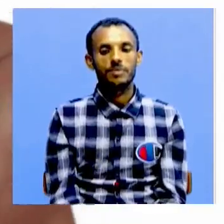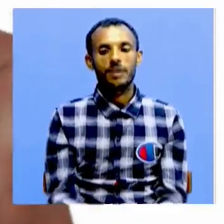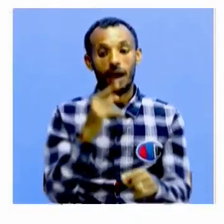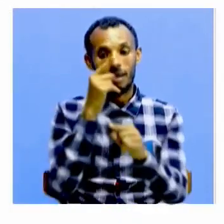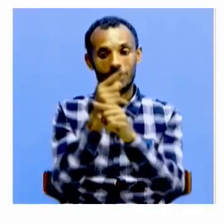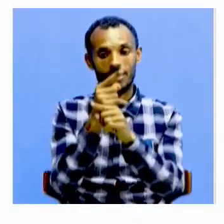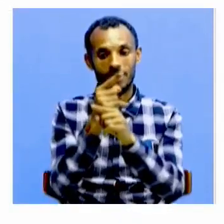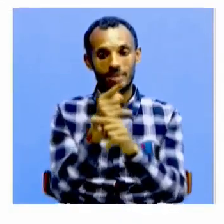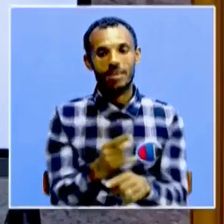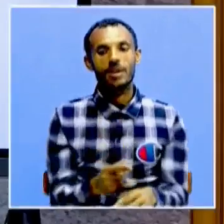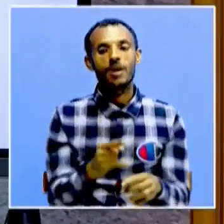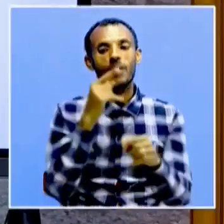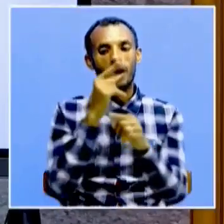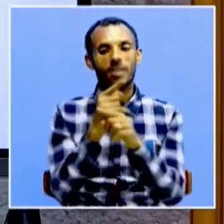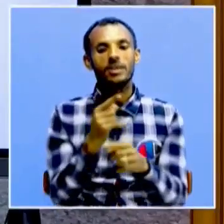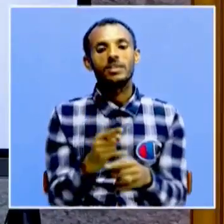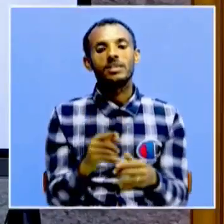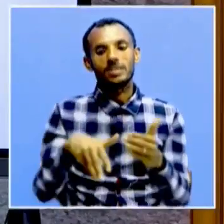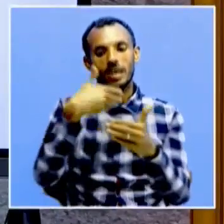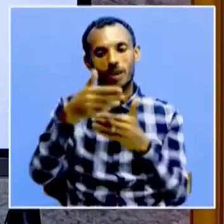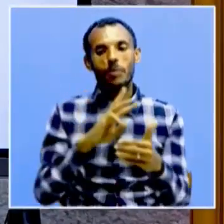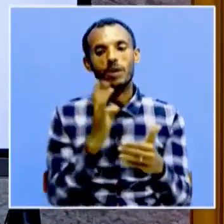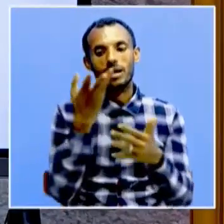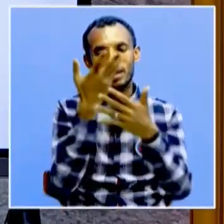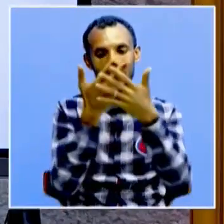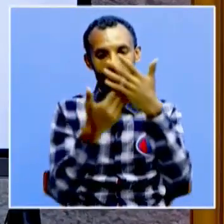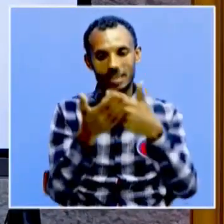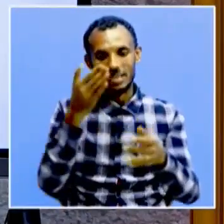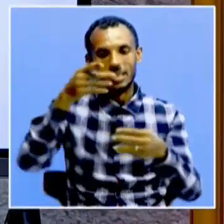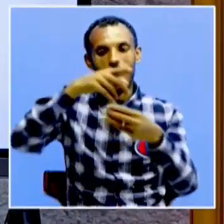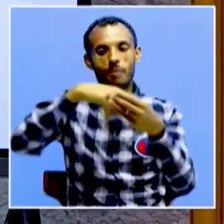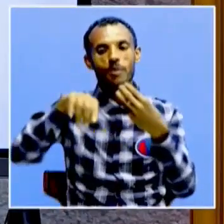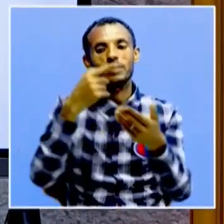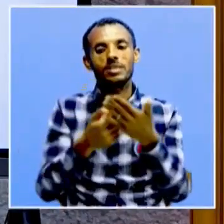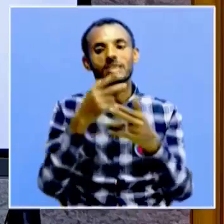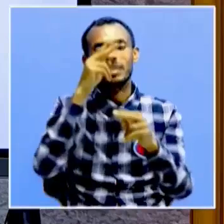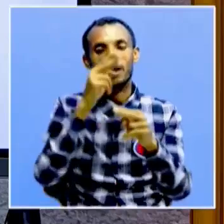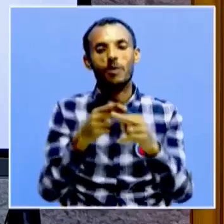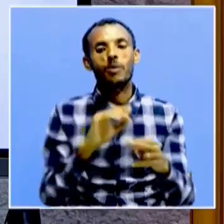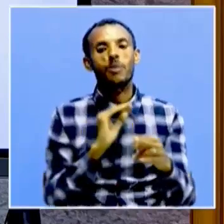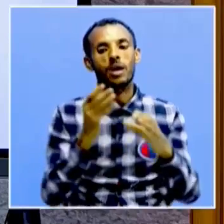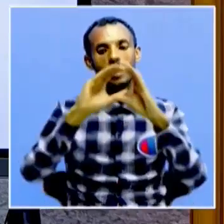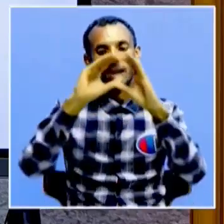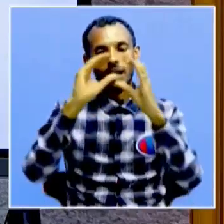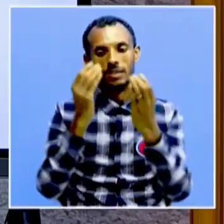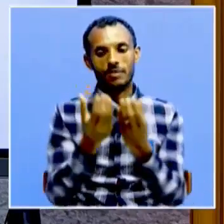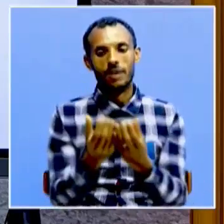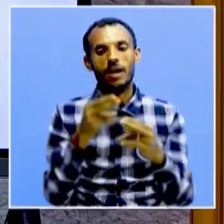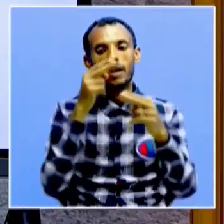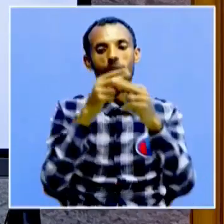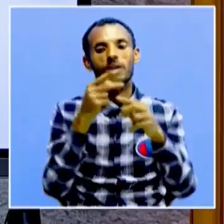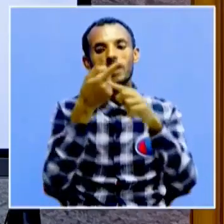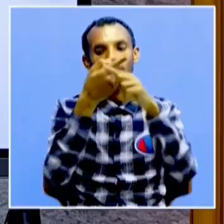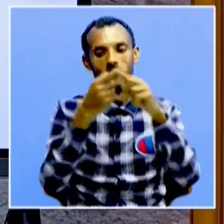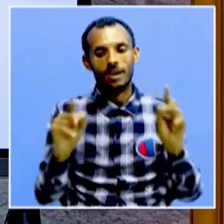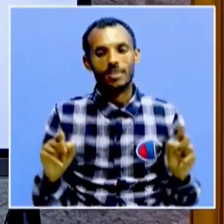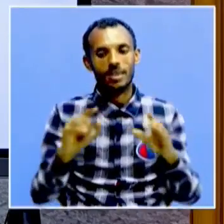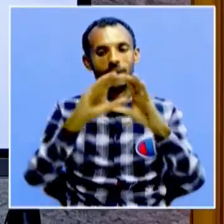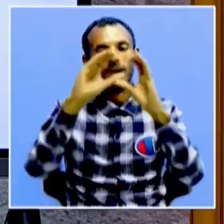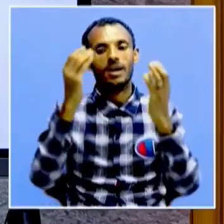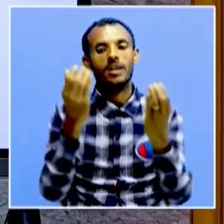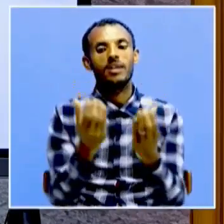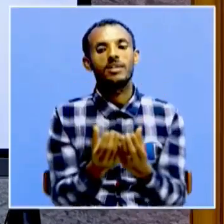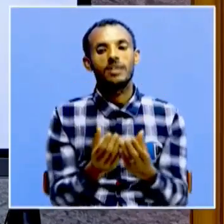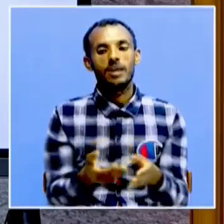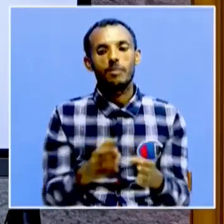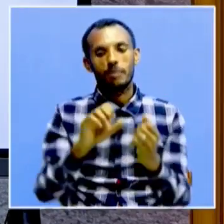Right? All right. Then when we discuss about these nouns, we try to classify nouns into different categories